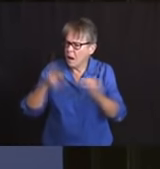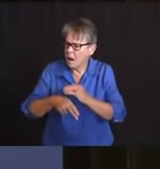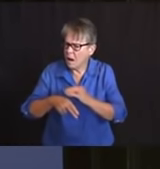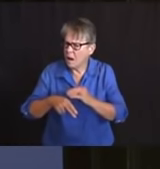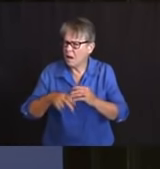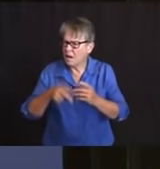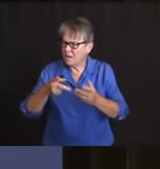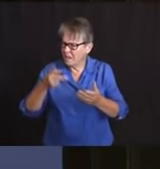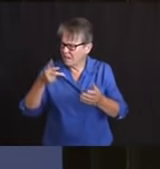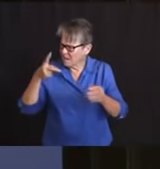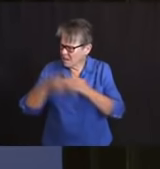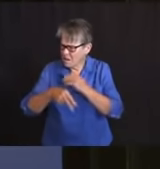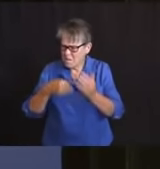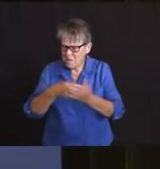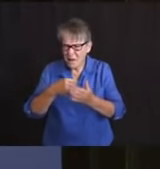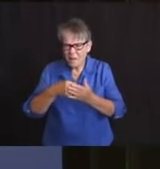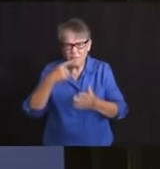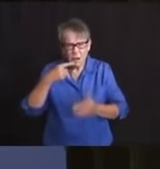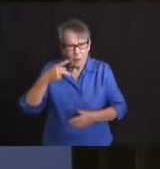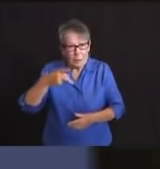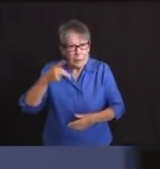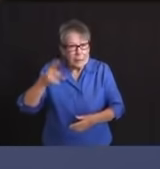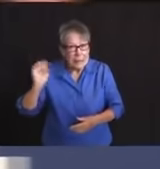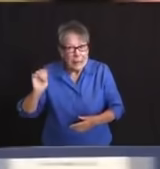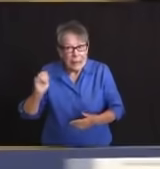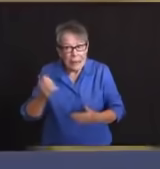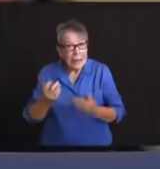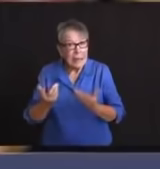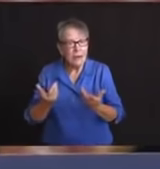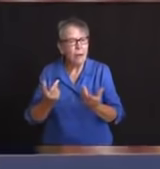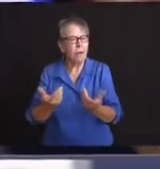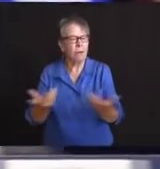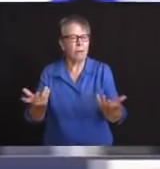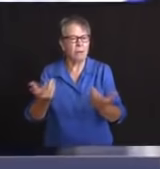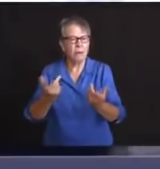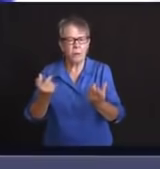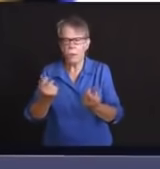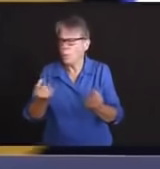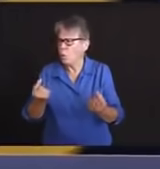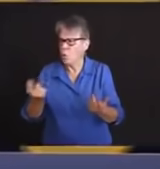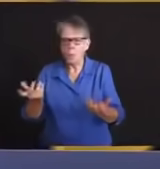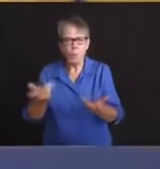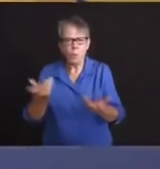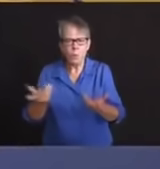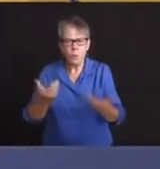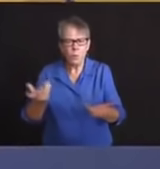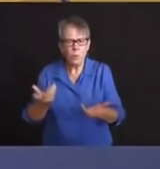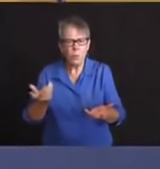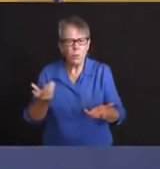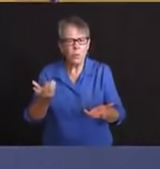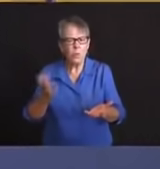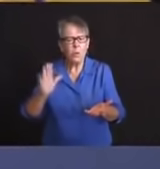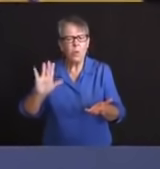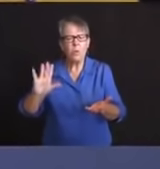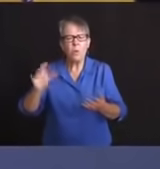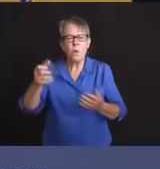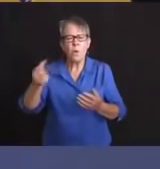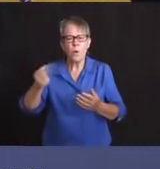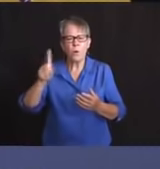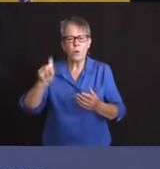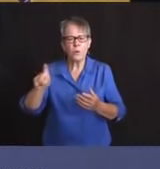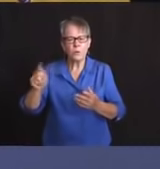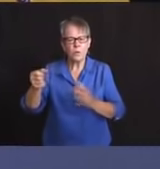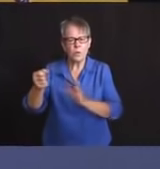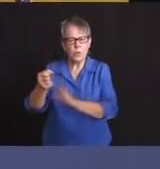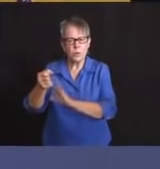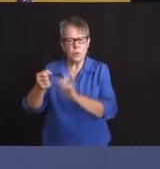well. I want to come back to you on that. Can we do that? Unless you have something glib, so we'll come back to you. Thank